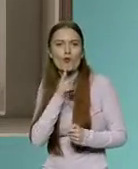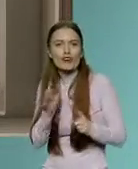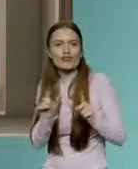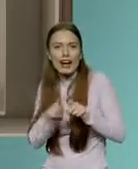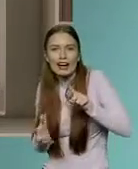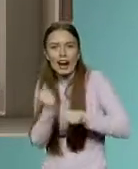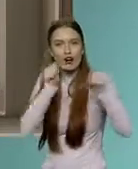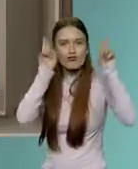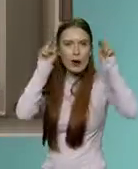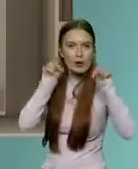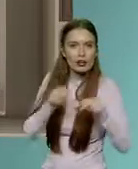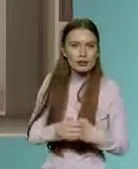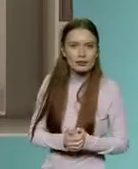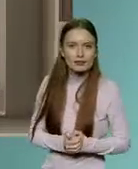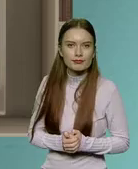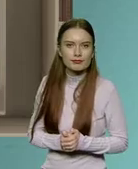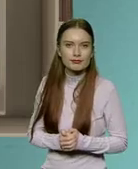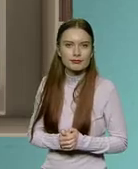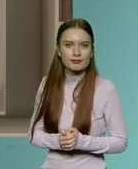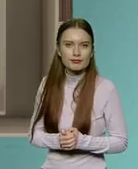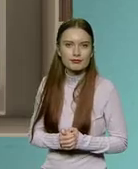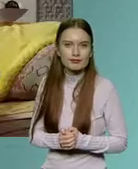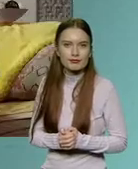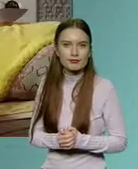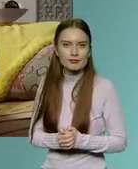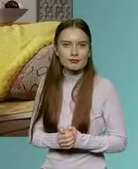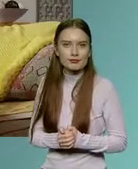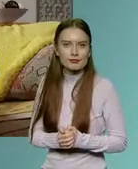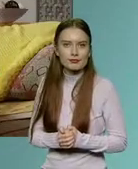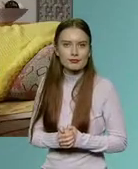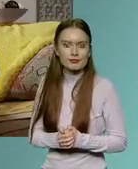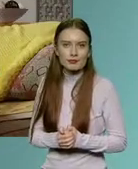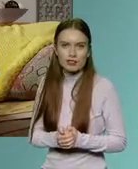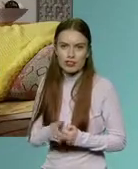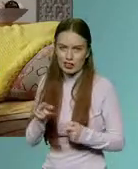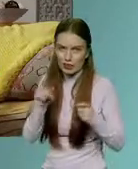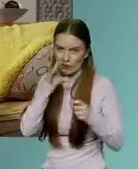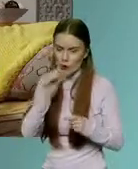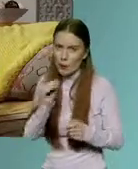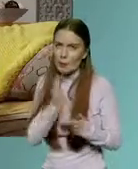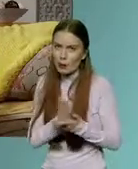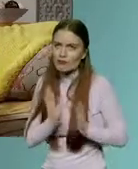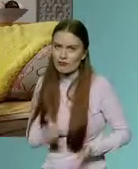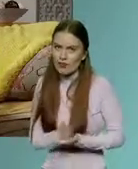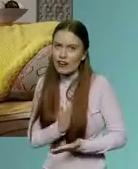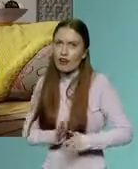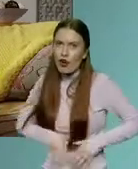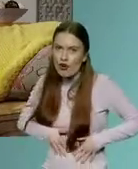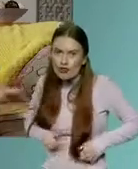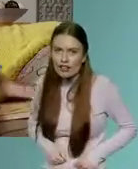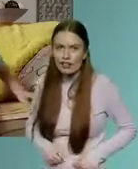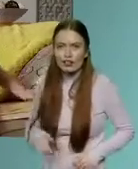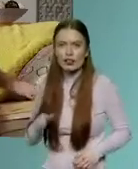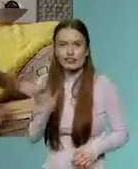Fox is always trying to catch the hare. The branch hits the fox. Must be really hungry. Isn't it